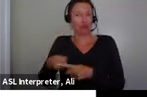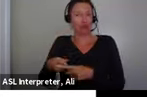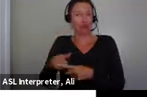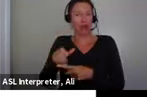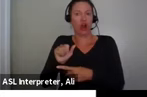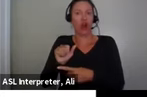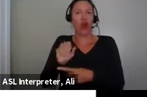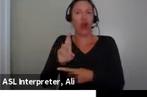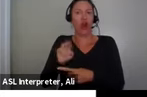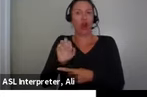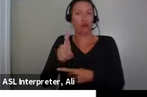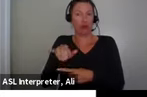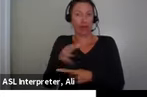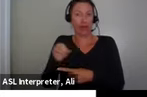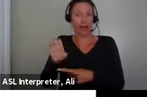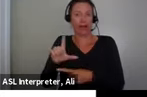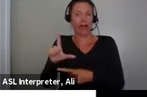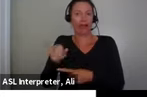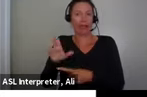and Elliott.